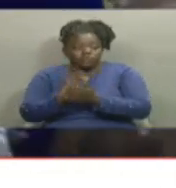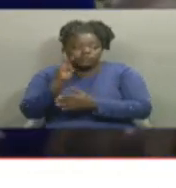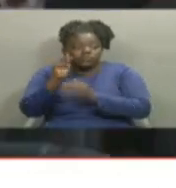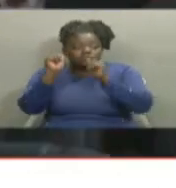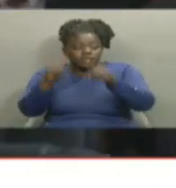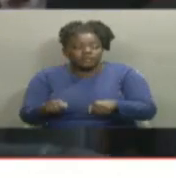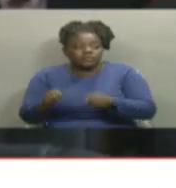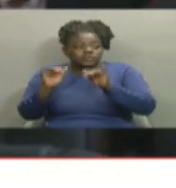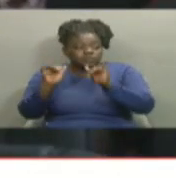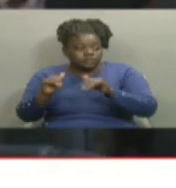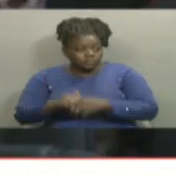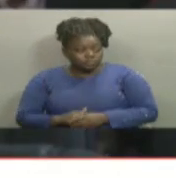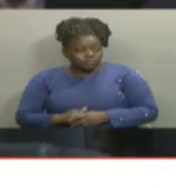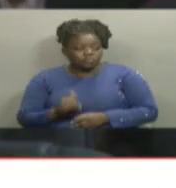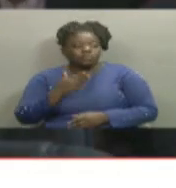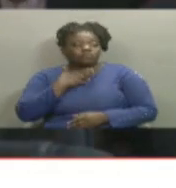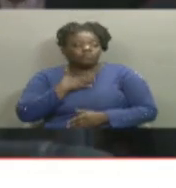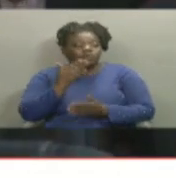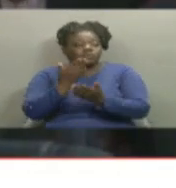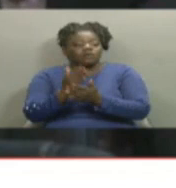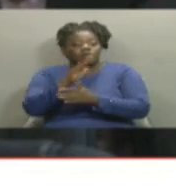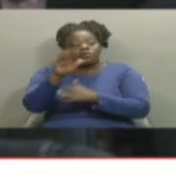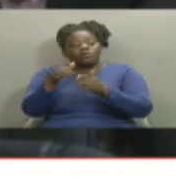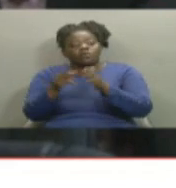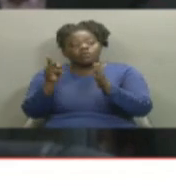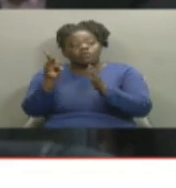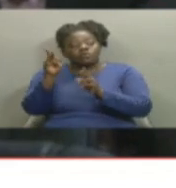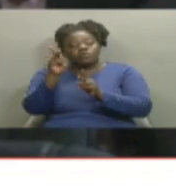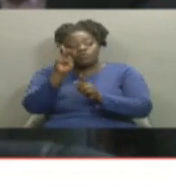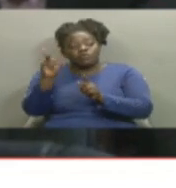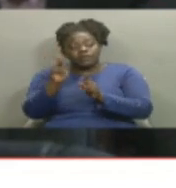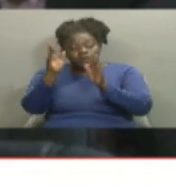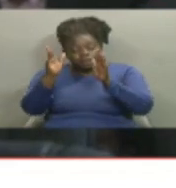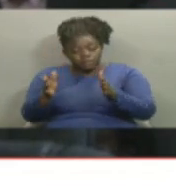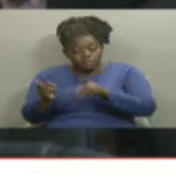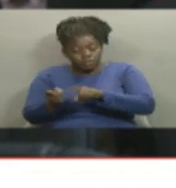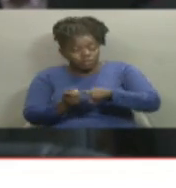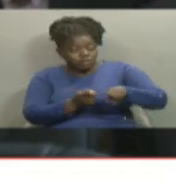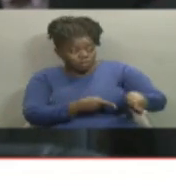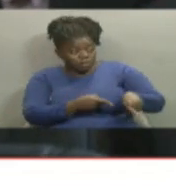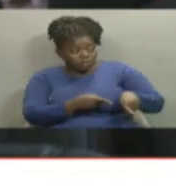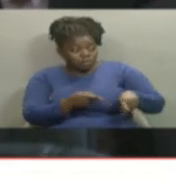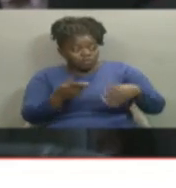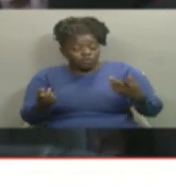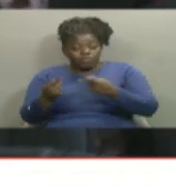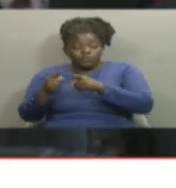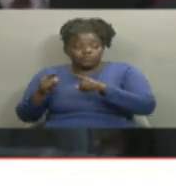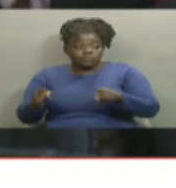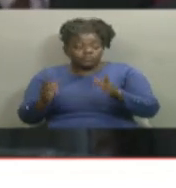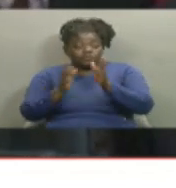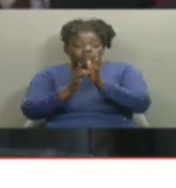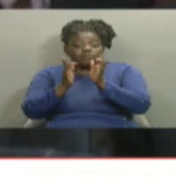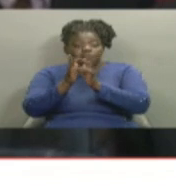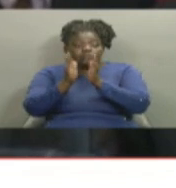okubeerawo. We want to urge all Kenyans, let us now put our anxiety aside. The Bible